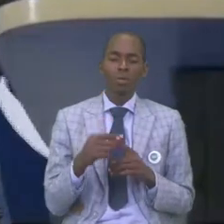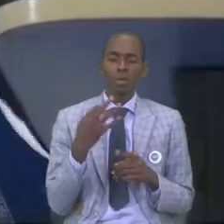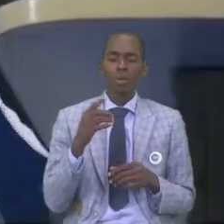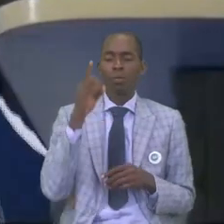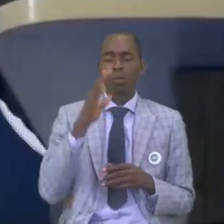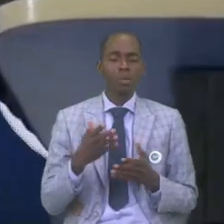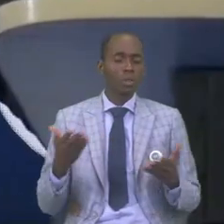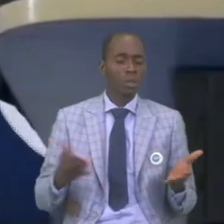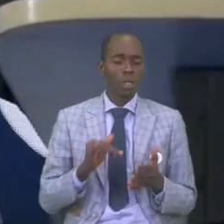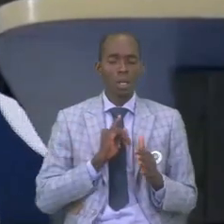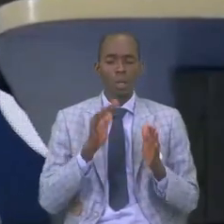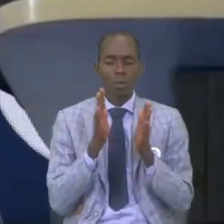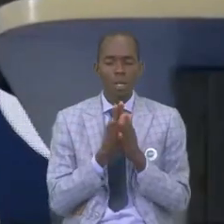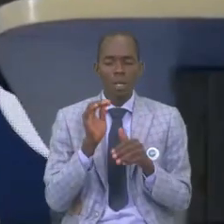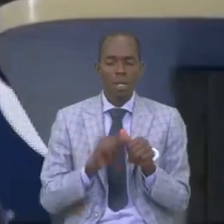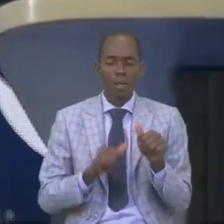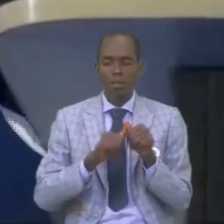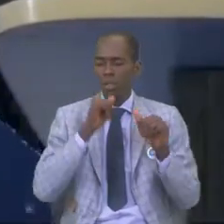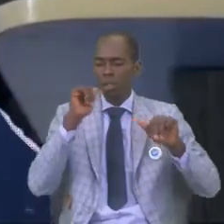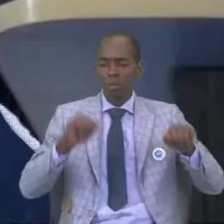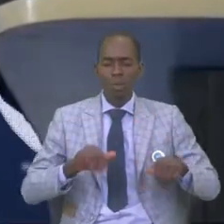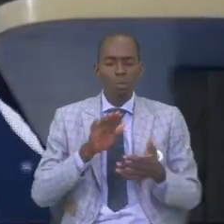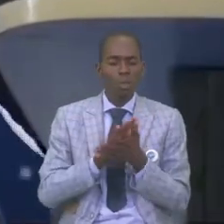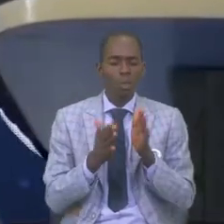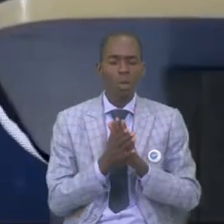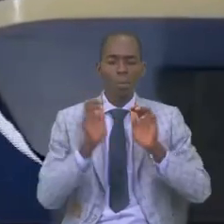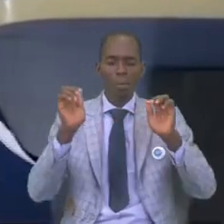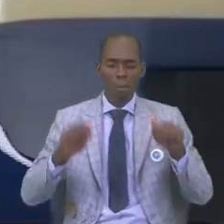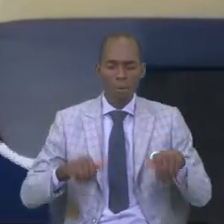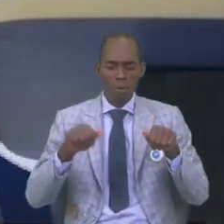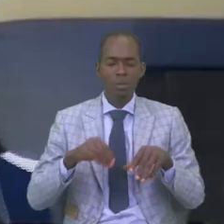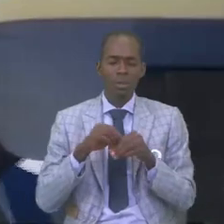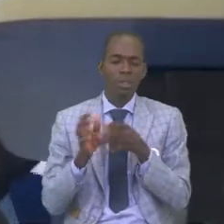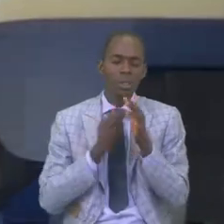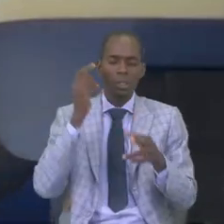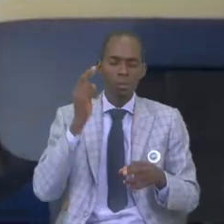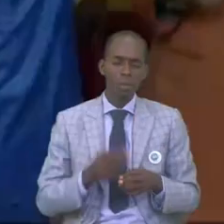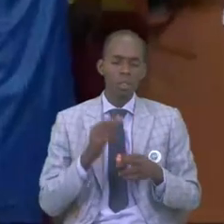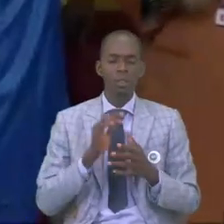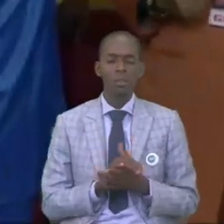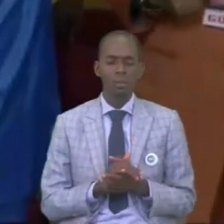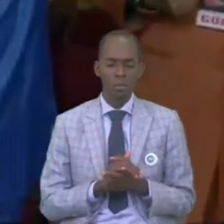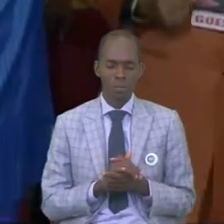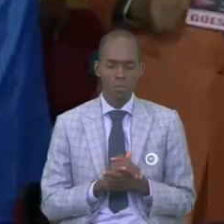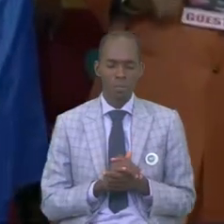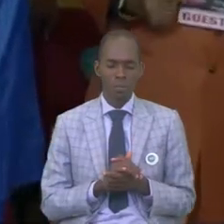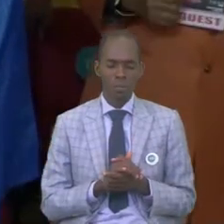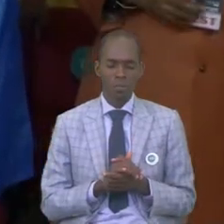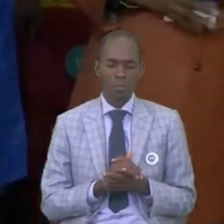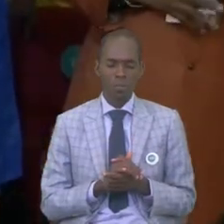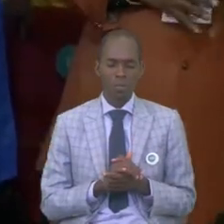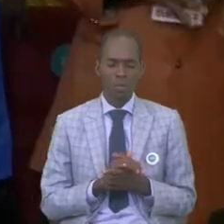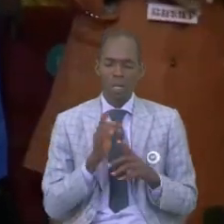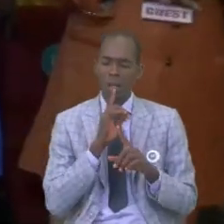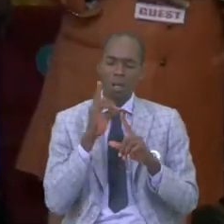pray, impossibilities become possible in Jesus' name. Answer